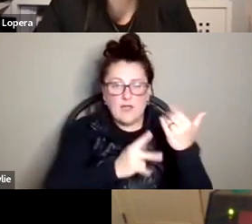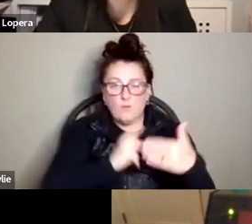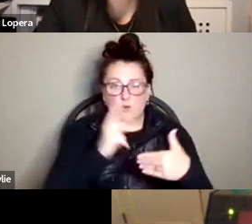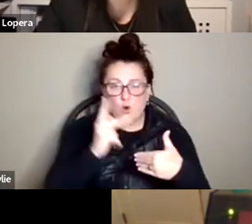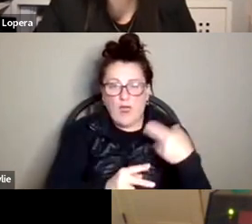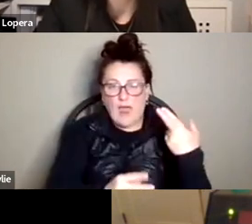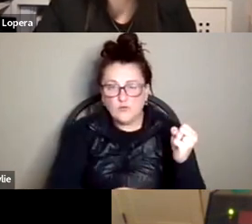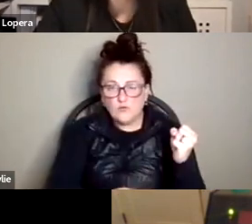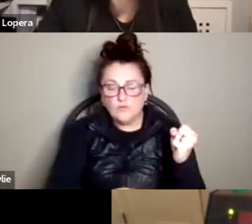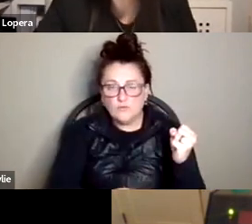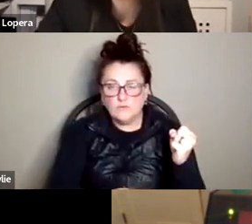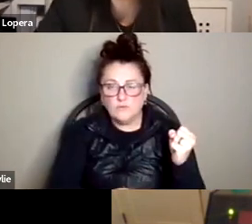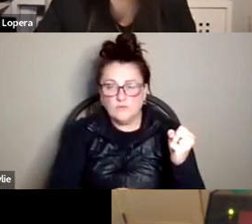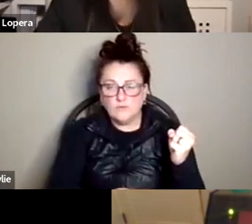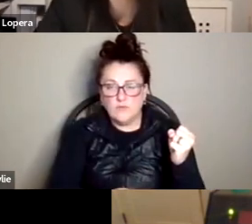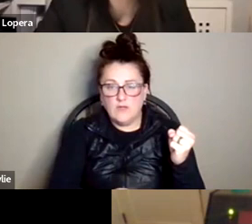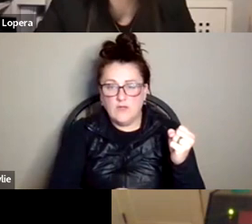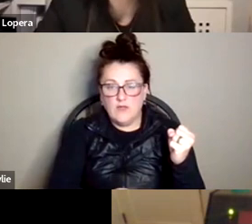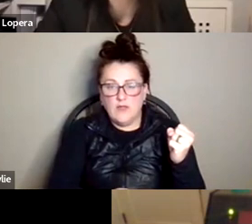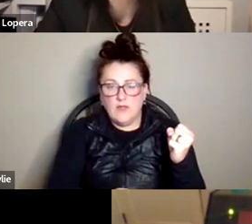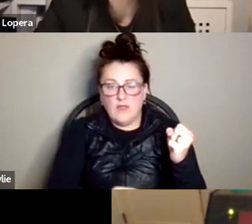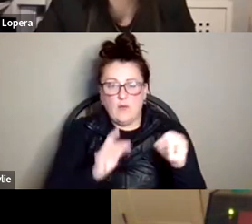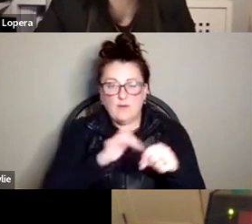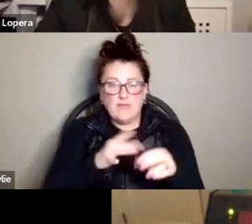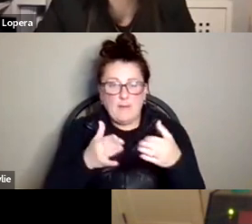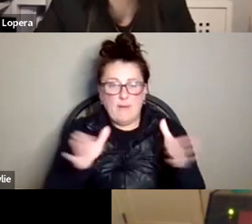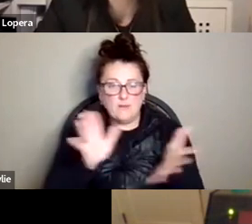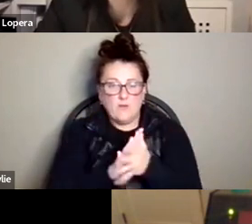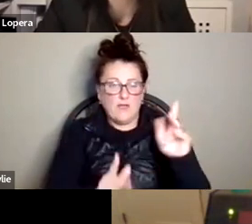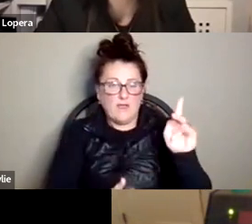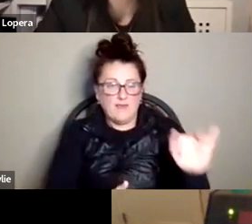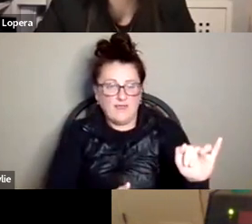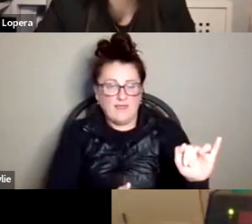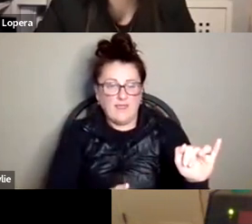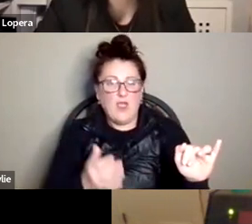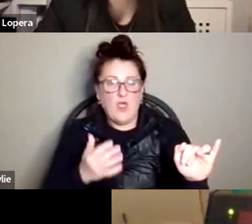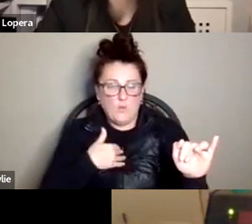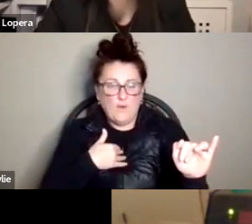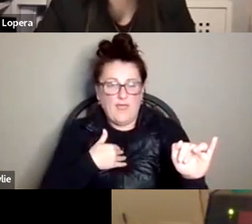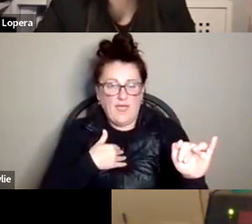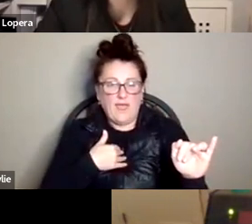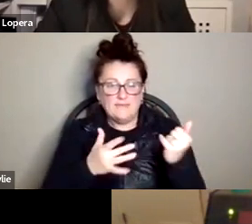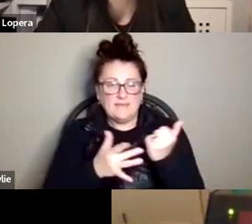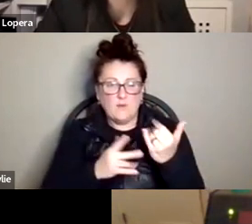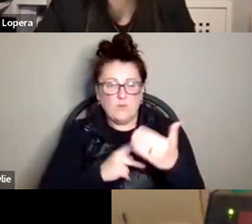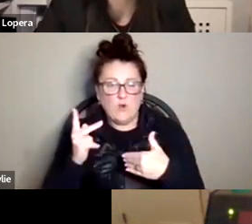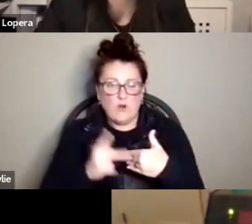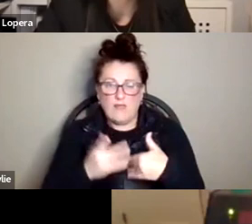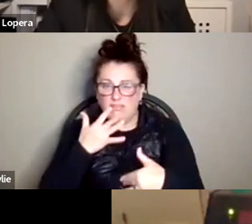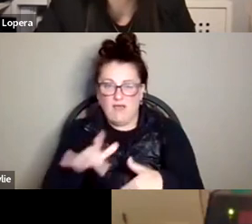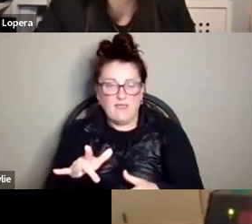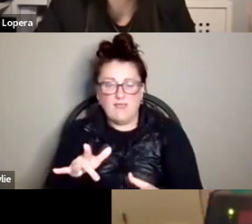the high school level. I went to public schools in Kentucky, and we had a math, science, technology program that I was lucky to get into in this public